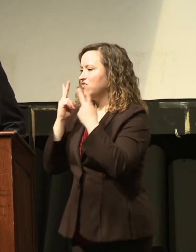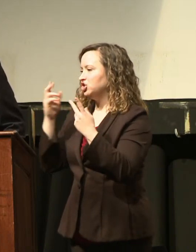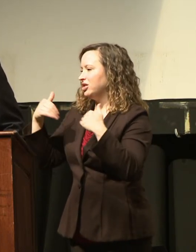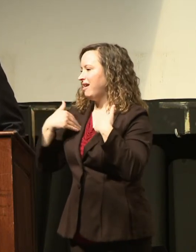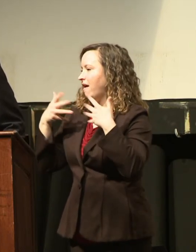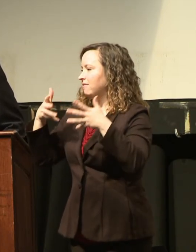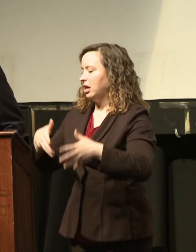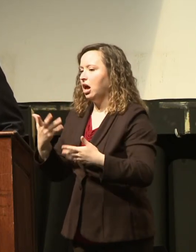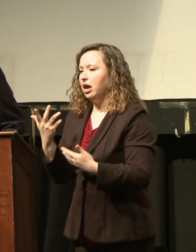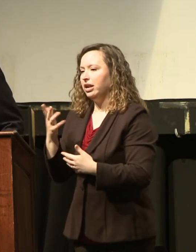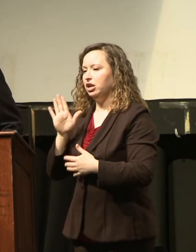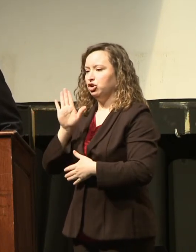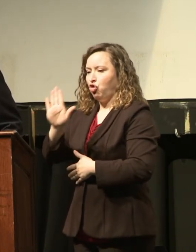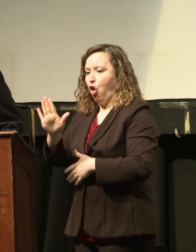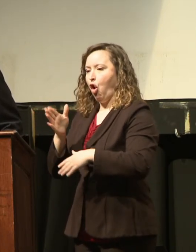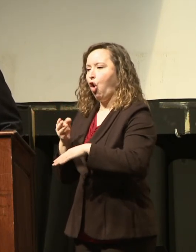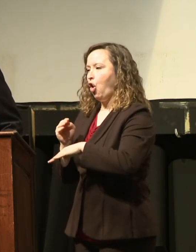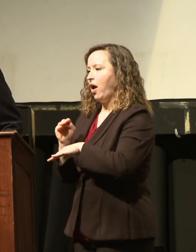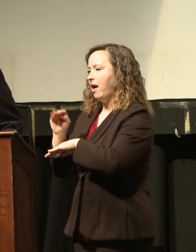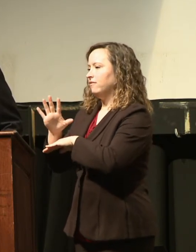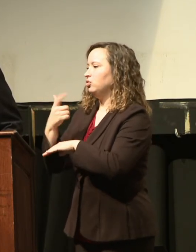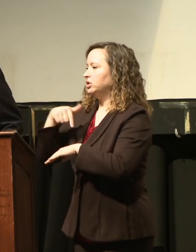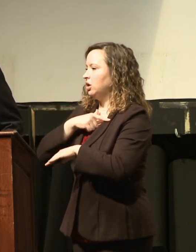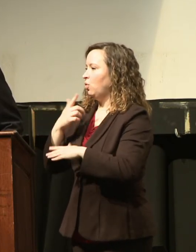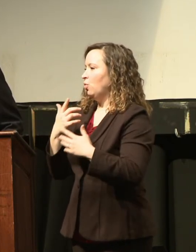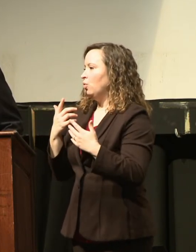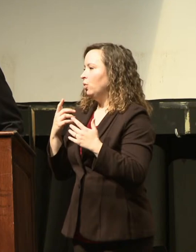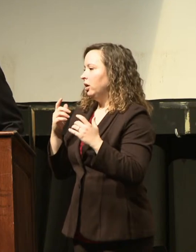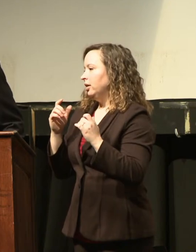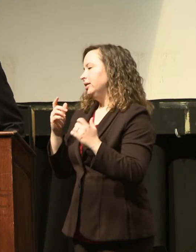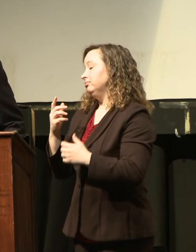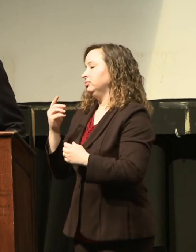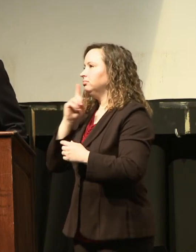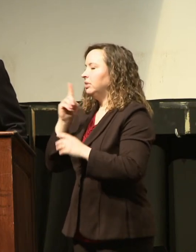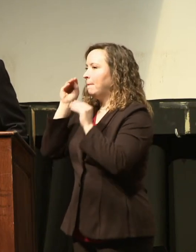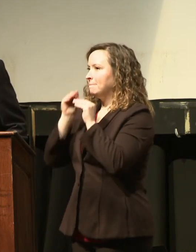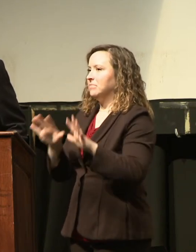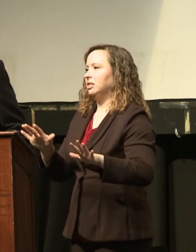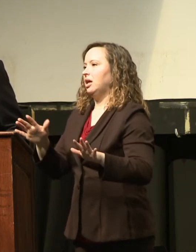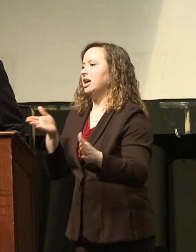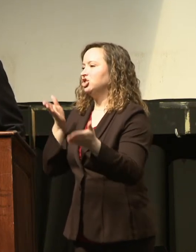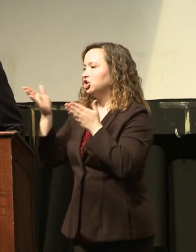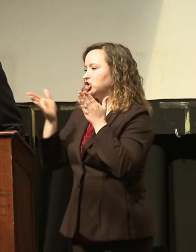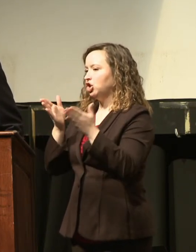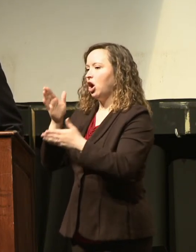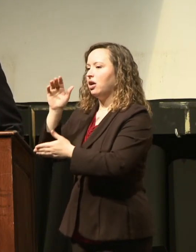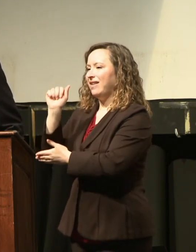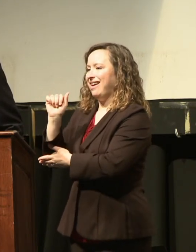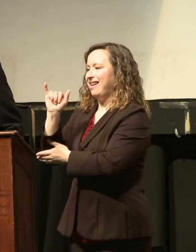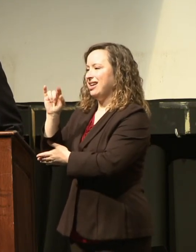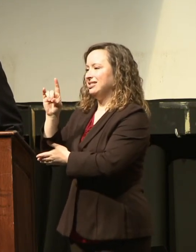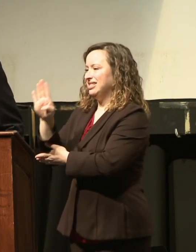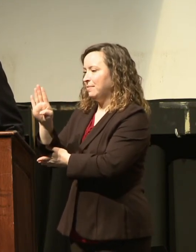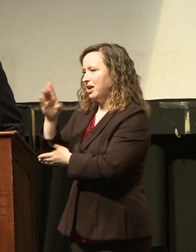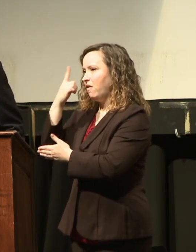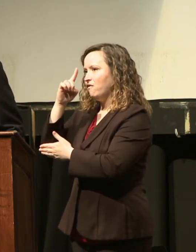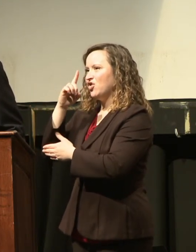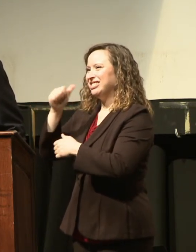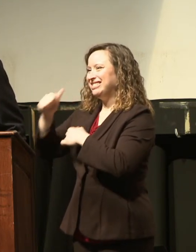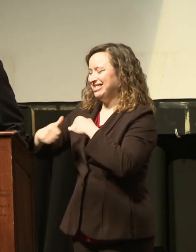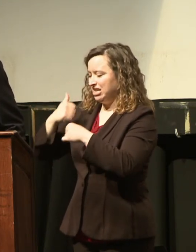was through her influence that we were privileged and actually blessed to serve the Alabama Institute for Deaf and Blind for 10